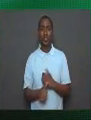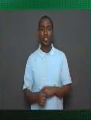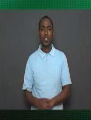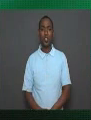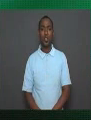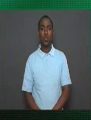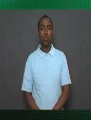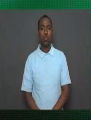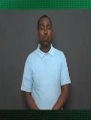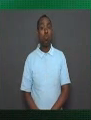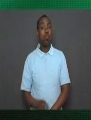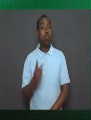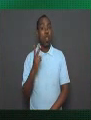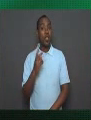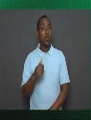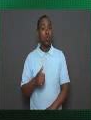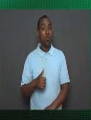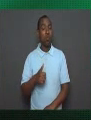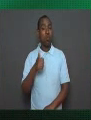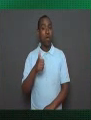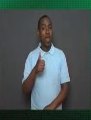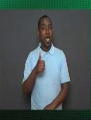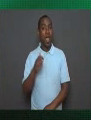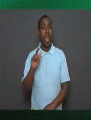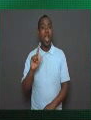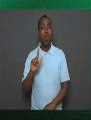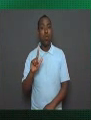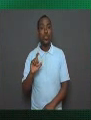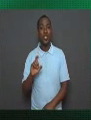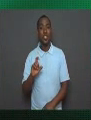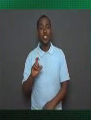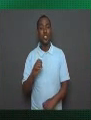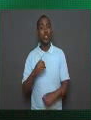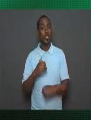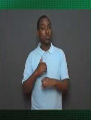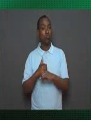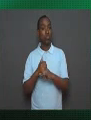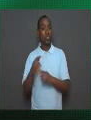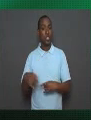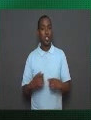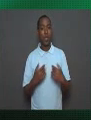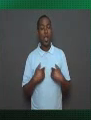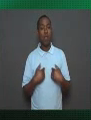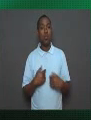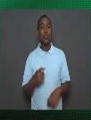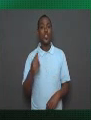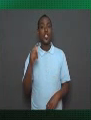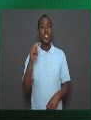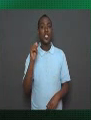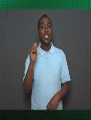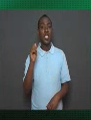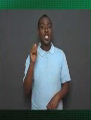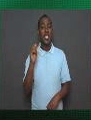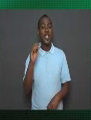are two main lymphocytes in the immune system: T cells